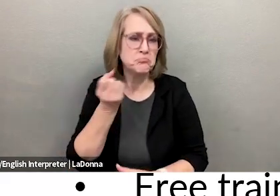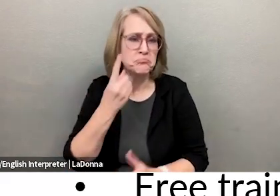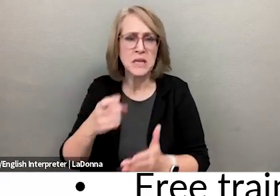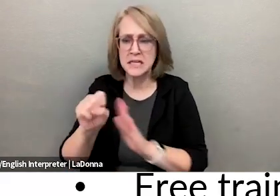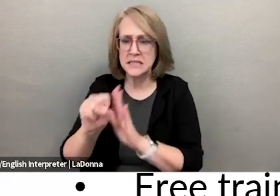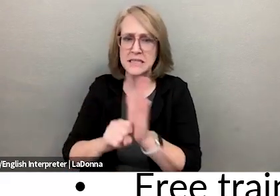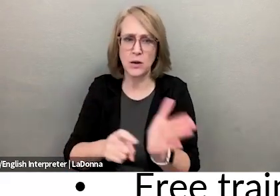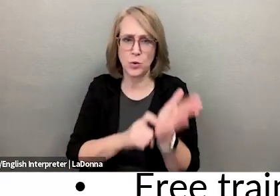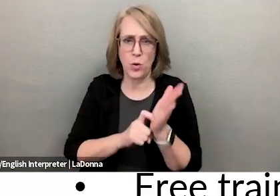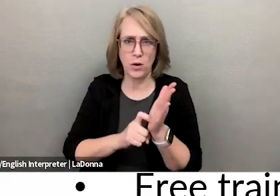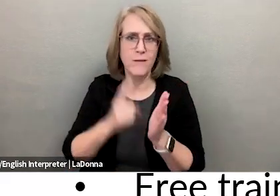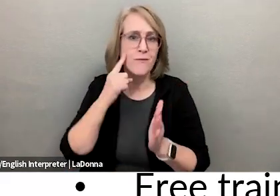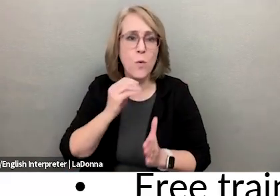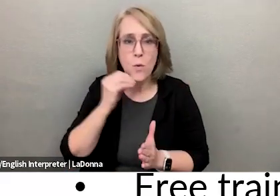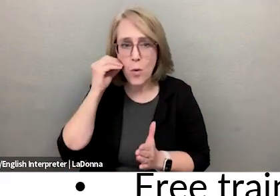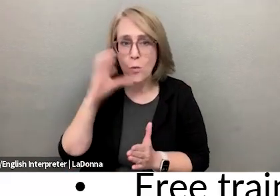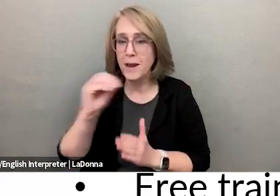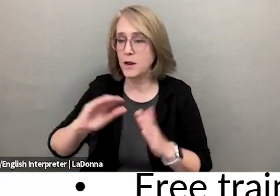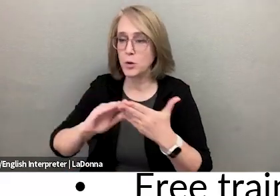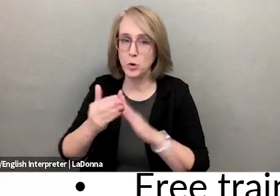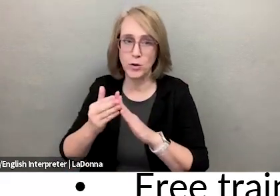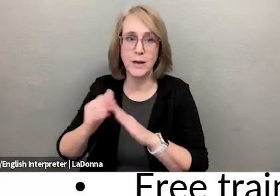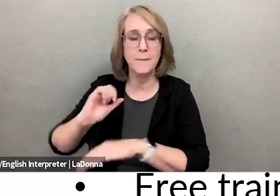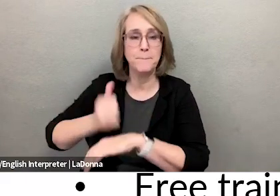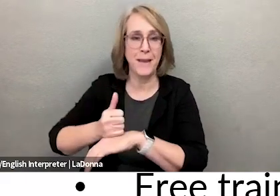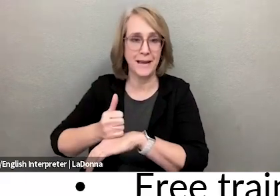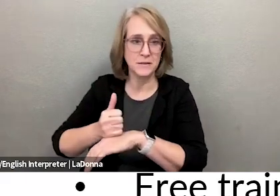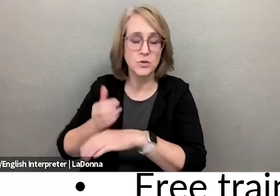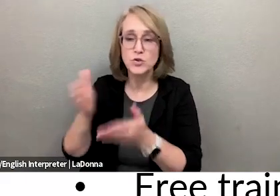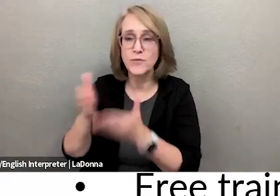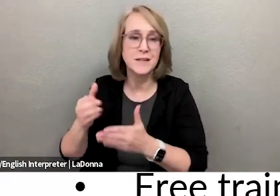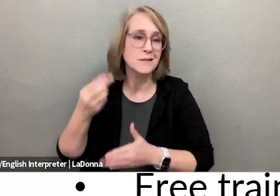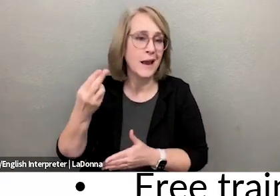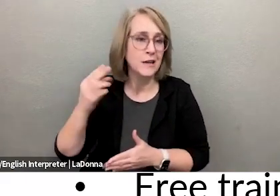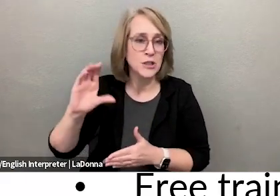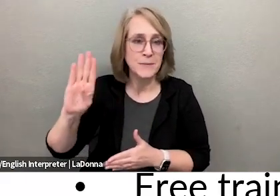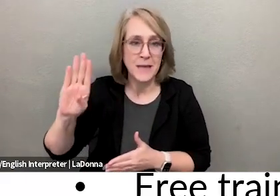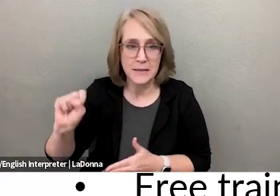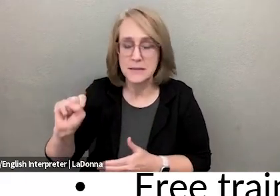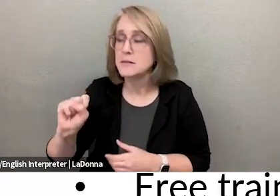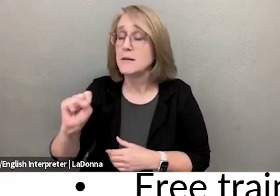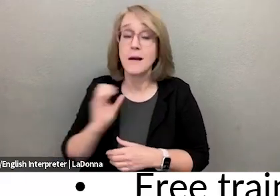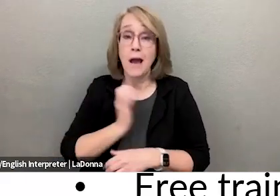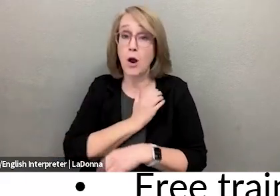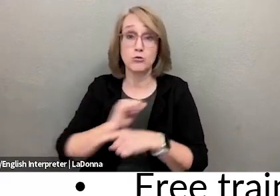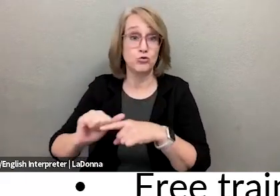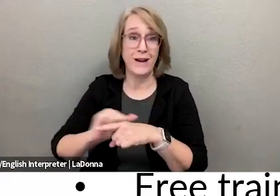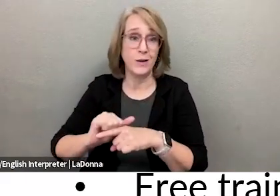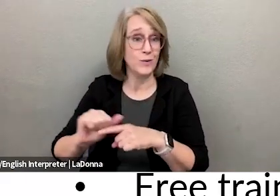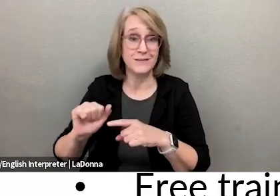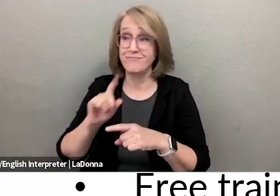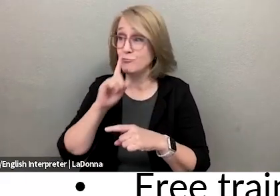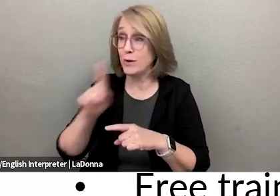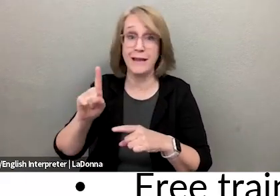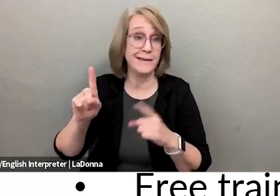in our home and community-based services that were kind of like the Wild West. You know, the training really was dependent on